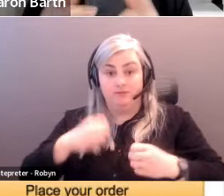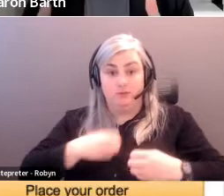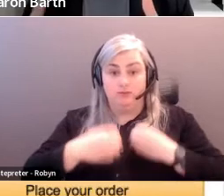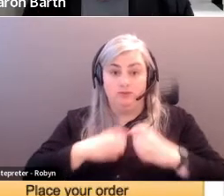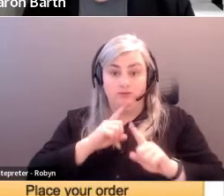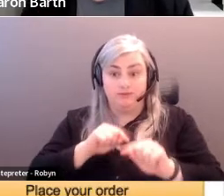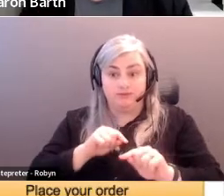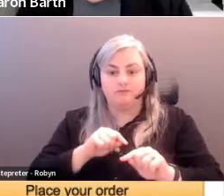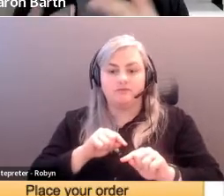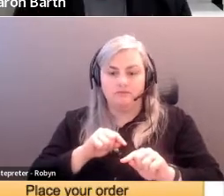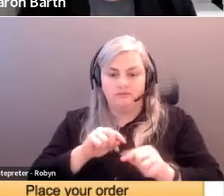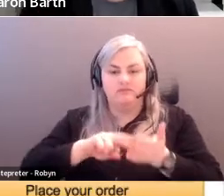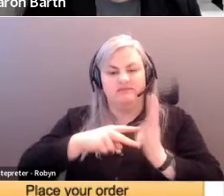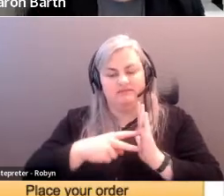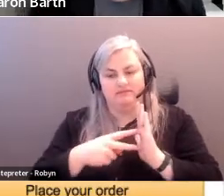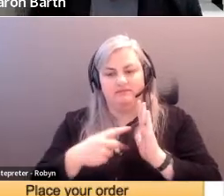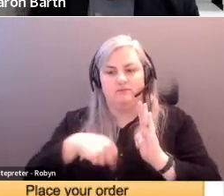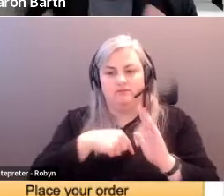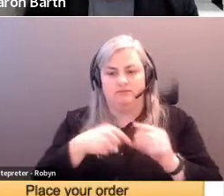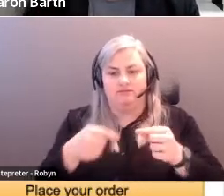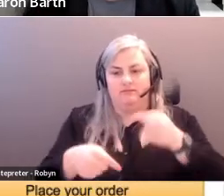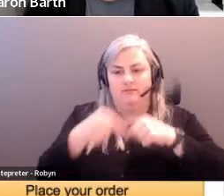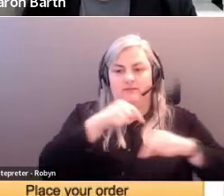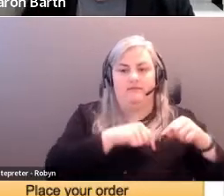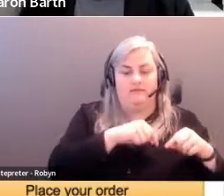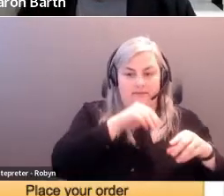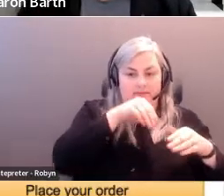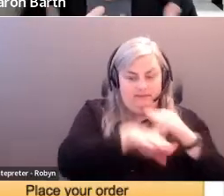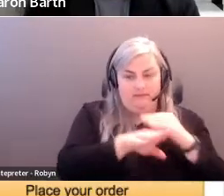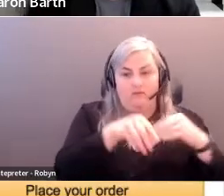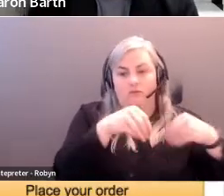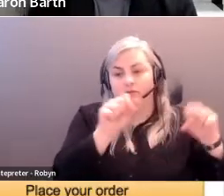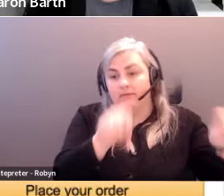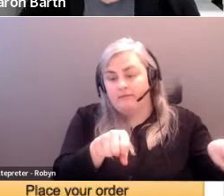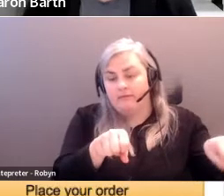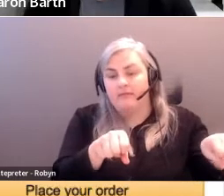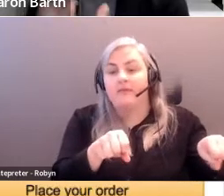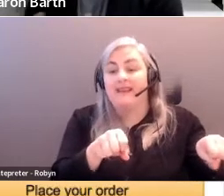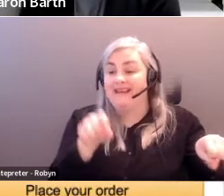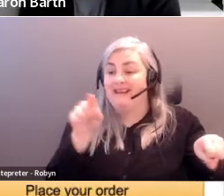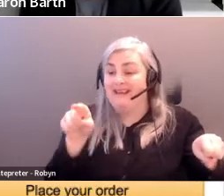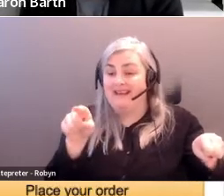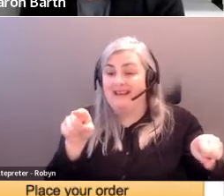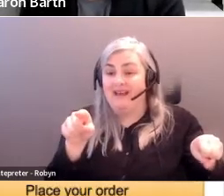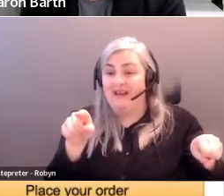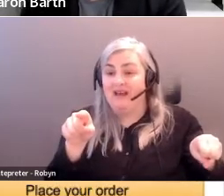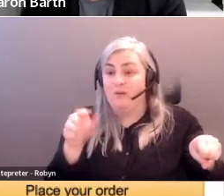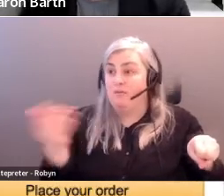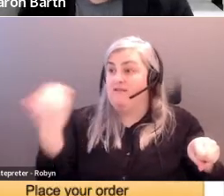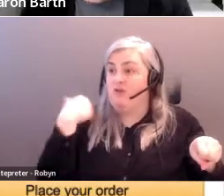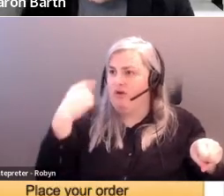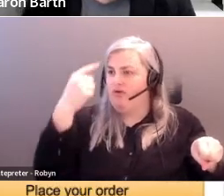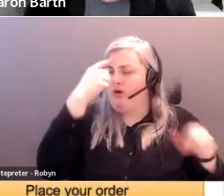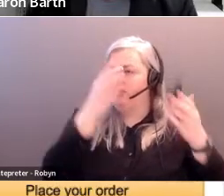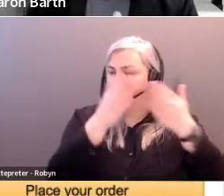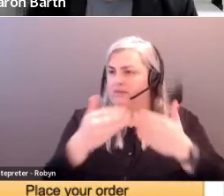response has us then going back and into the store and attaching value to things we weren't even thinking about.